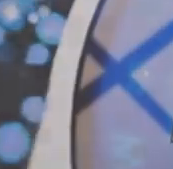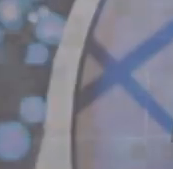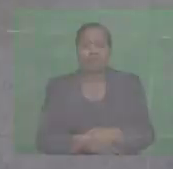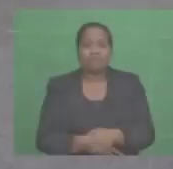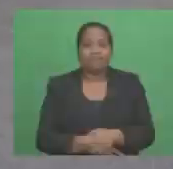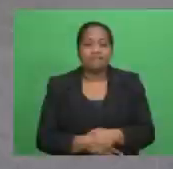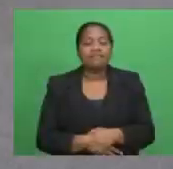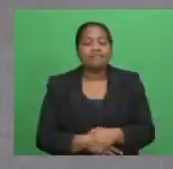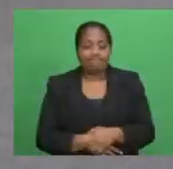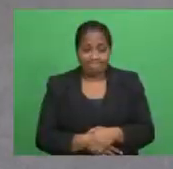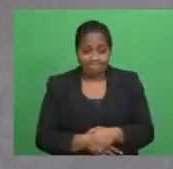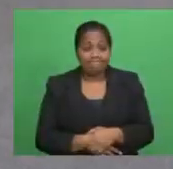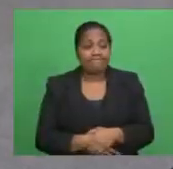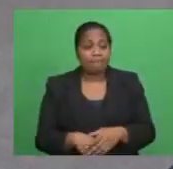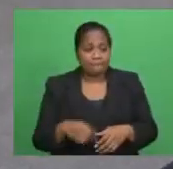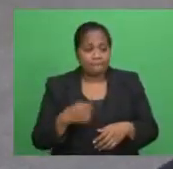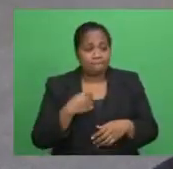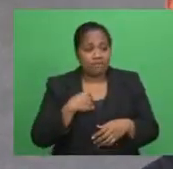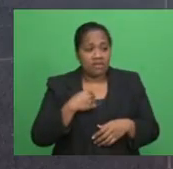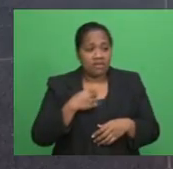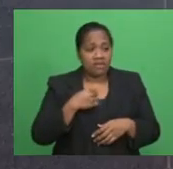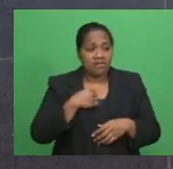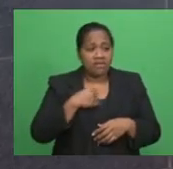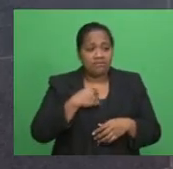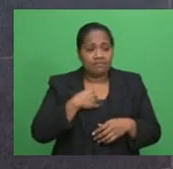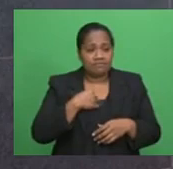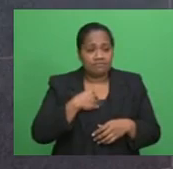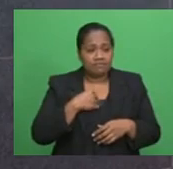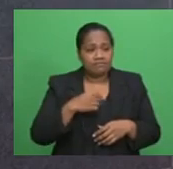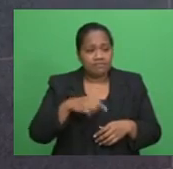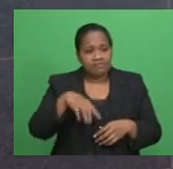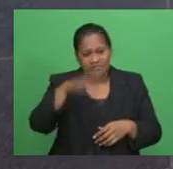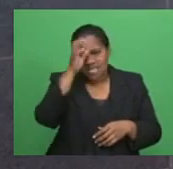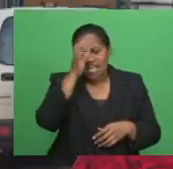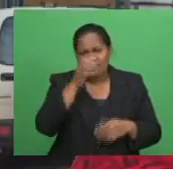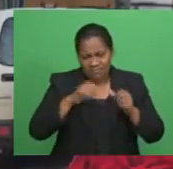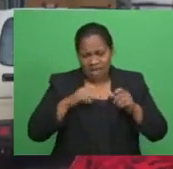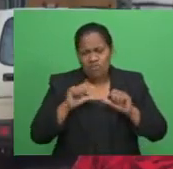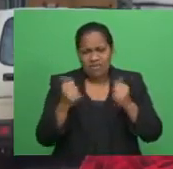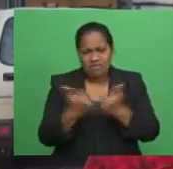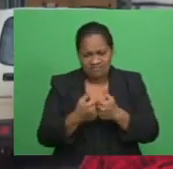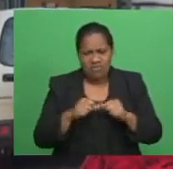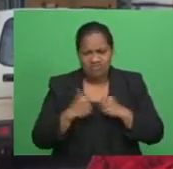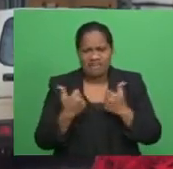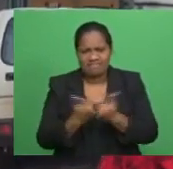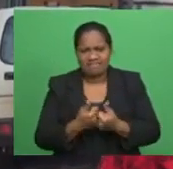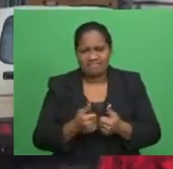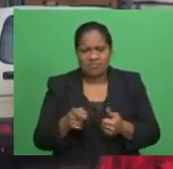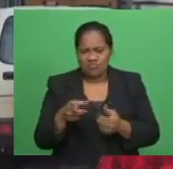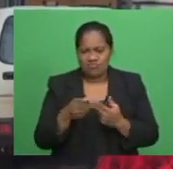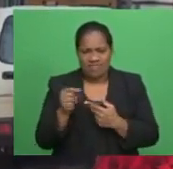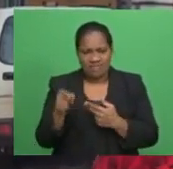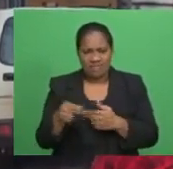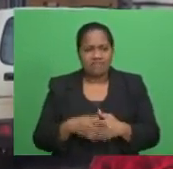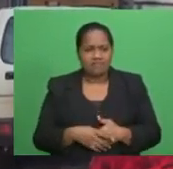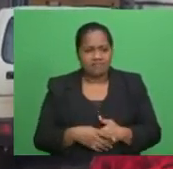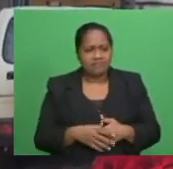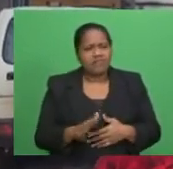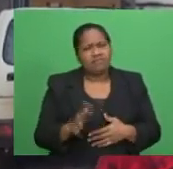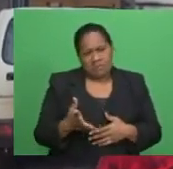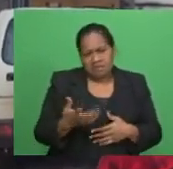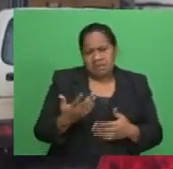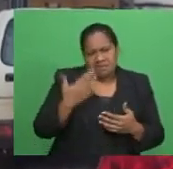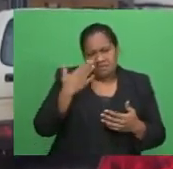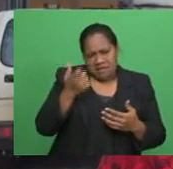I do agree with the correction service. I agree with the correction service. Maybe, some difference to